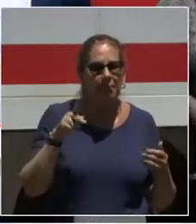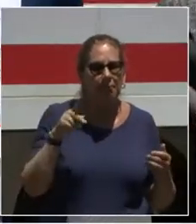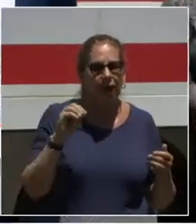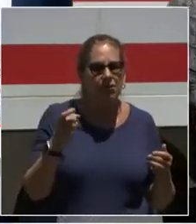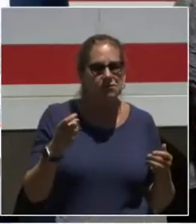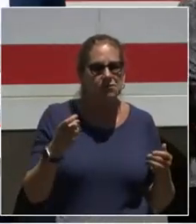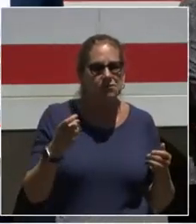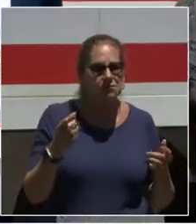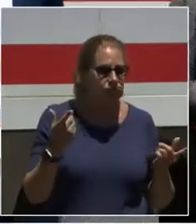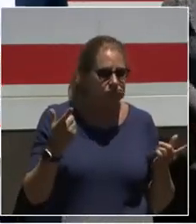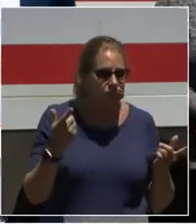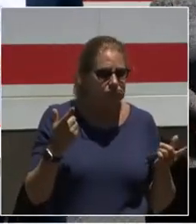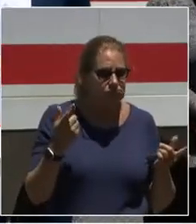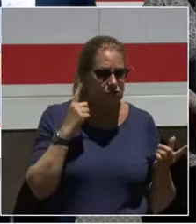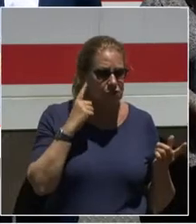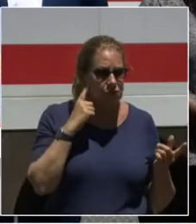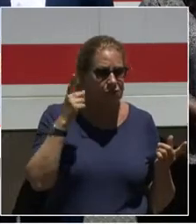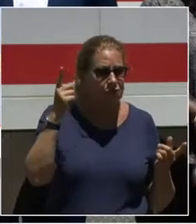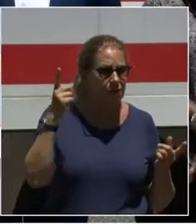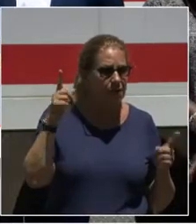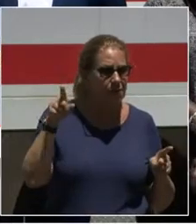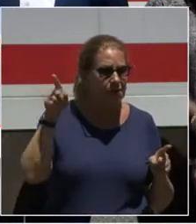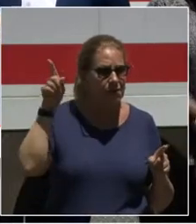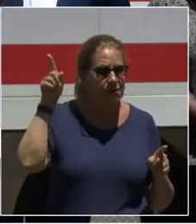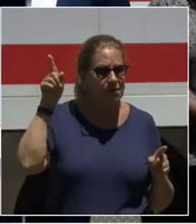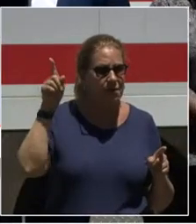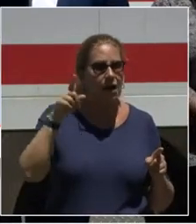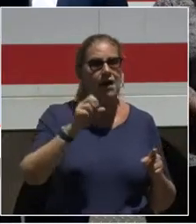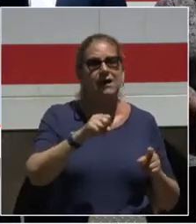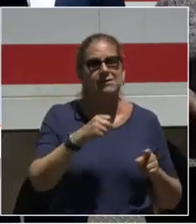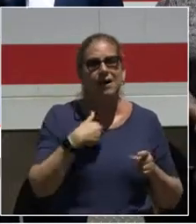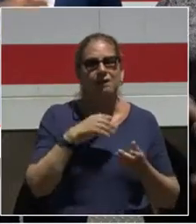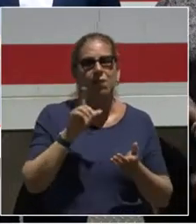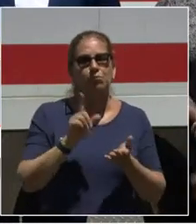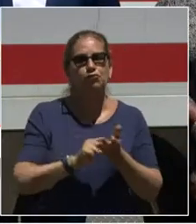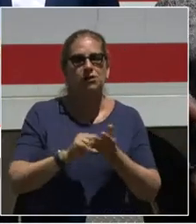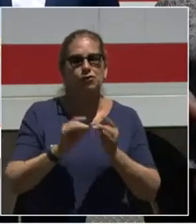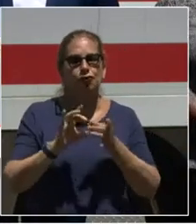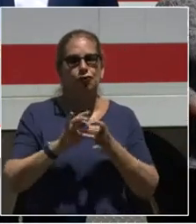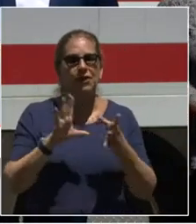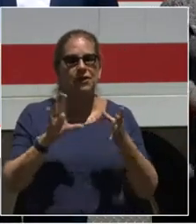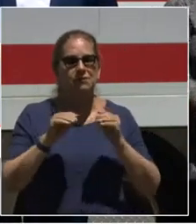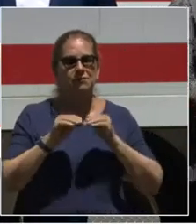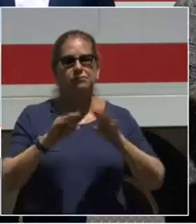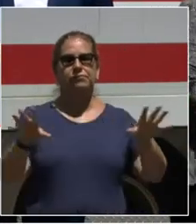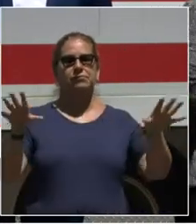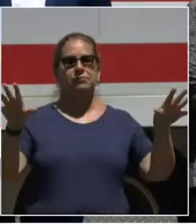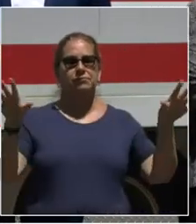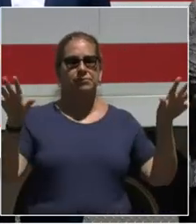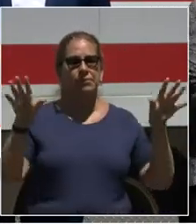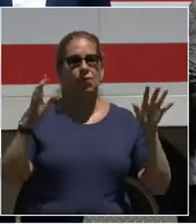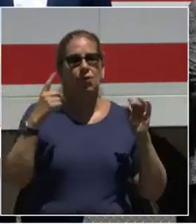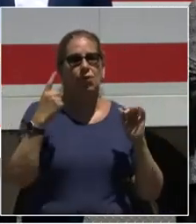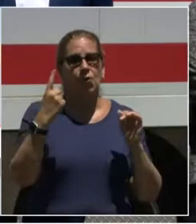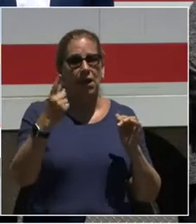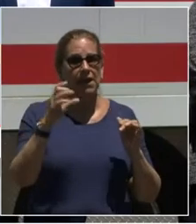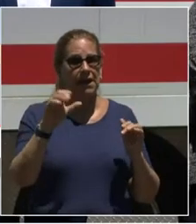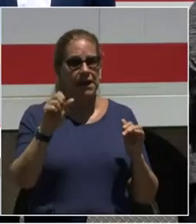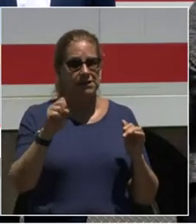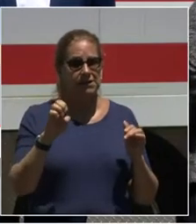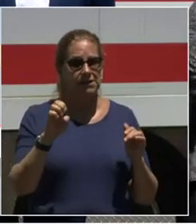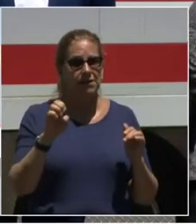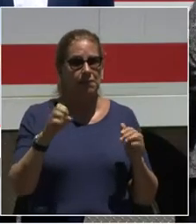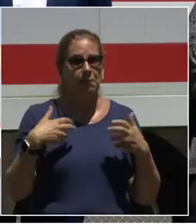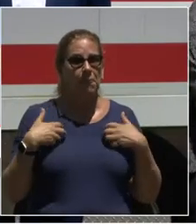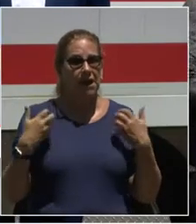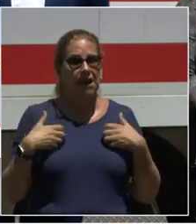Yeah, thank you. As a press release went out, but for those who haven't seen it, there was a single case of monkeypox that was